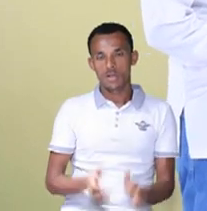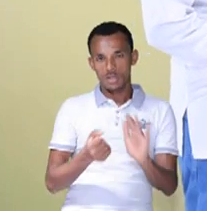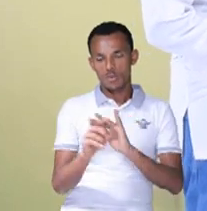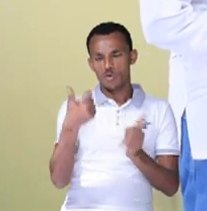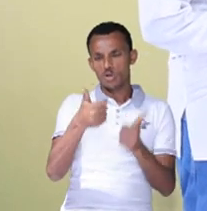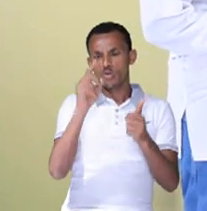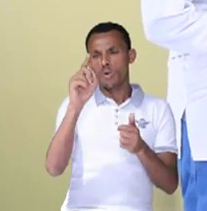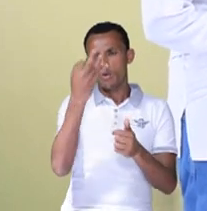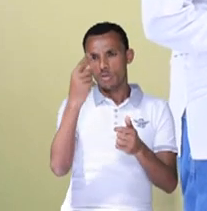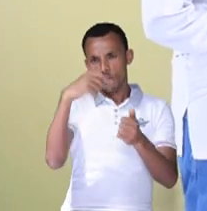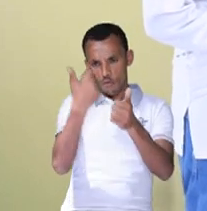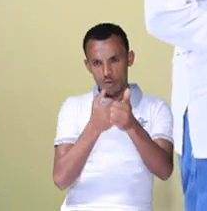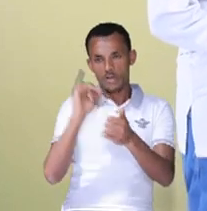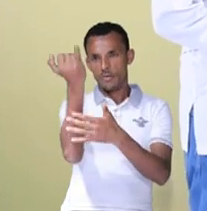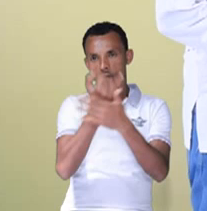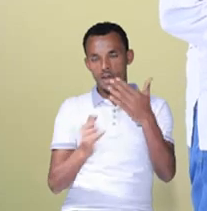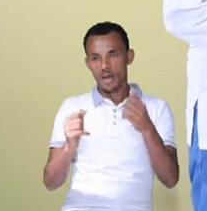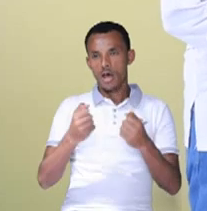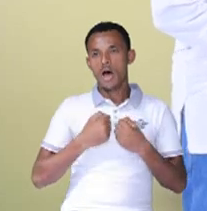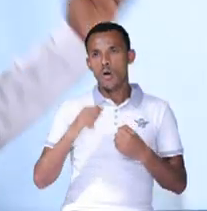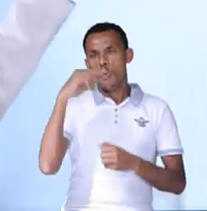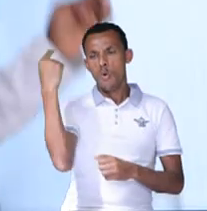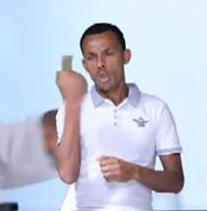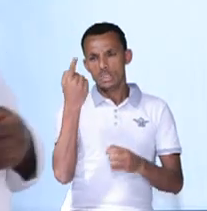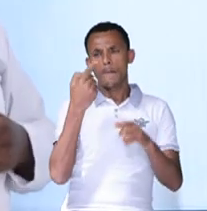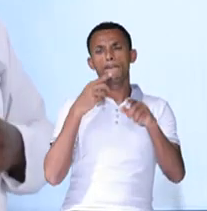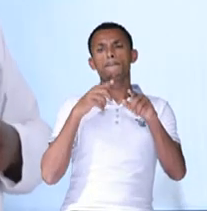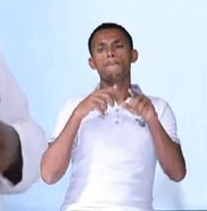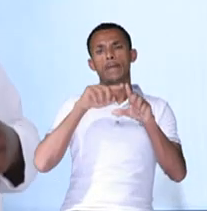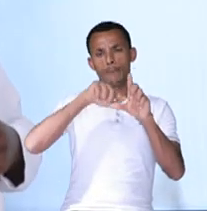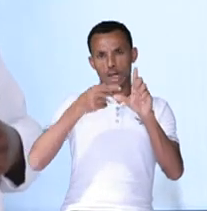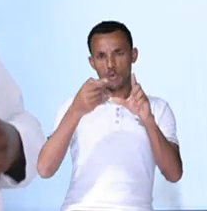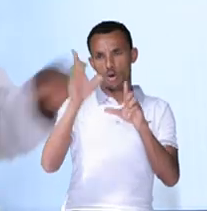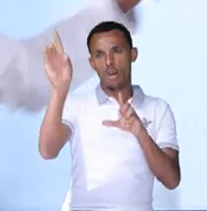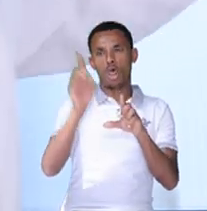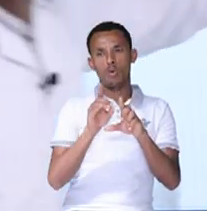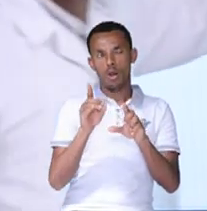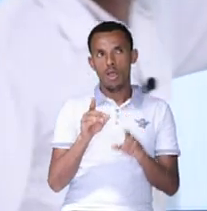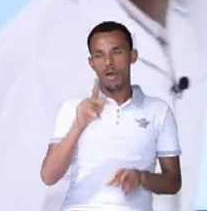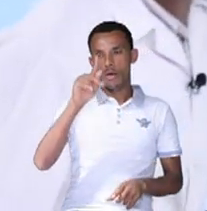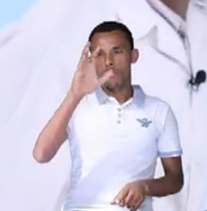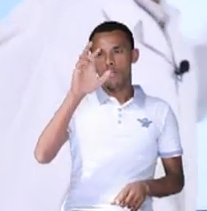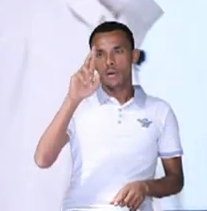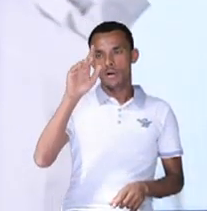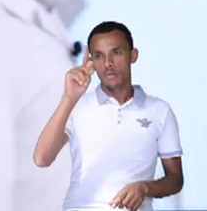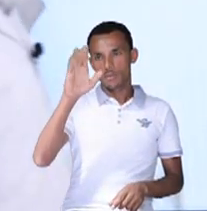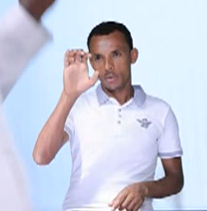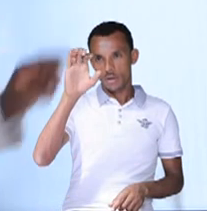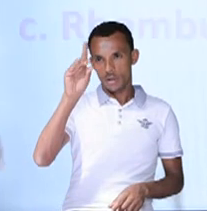Example, which one of the following is a figures have always perpendicular diagonals? Perpendicular